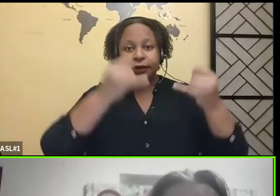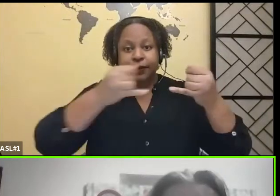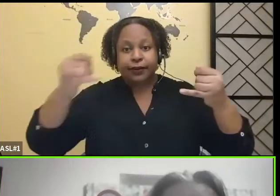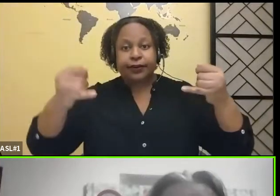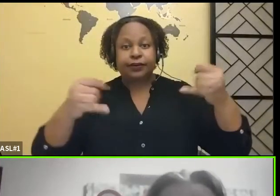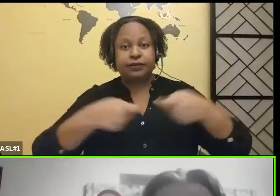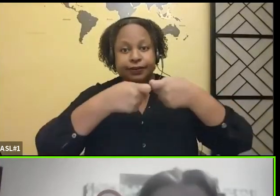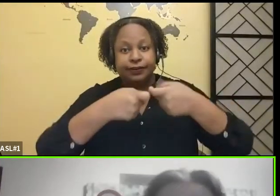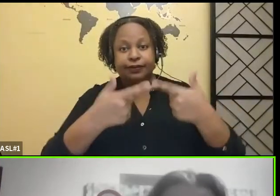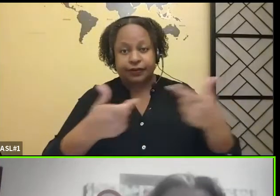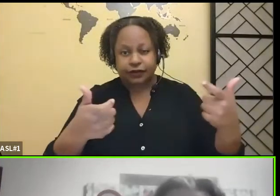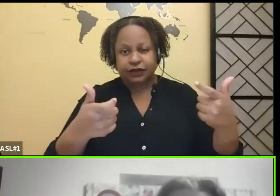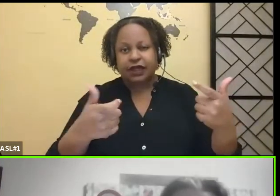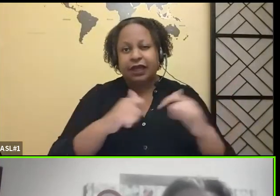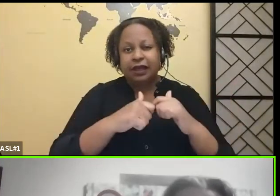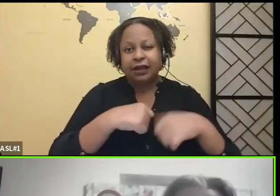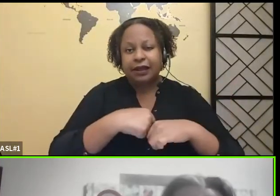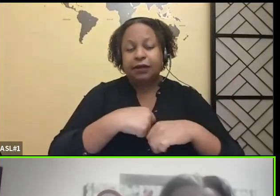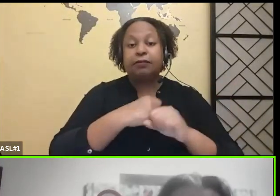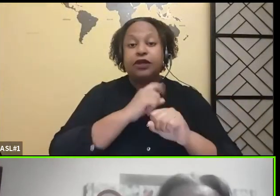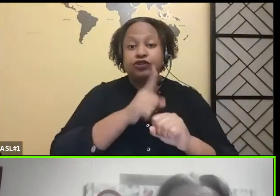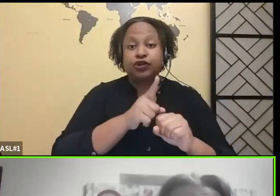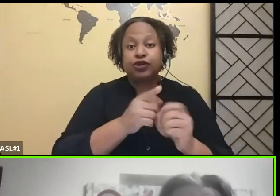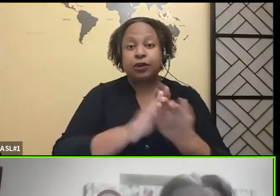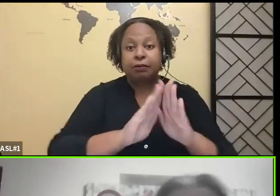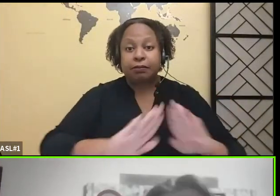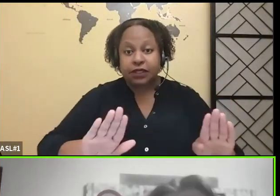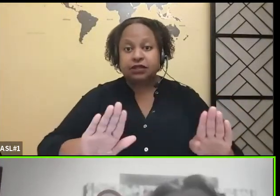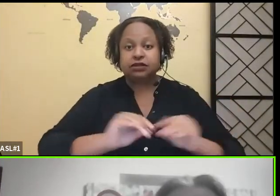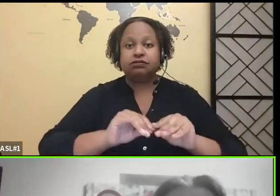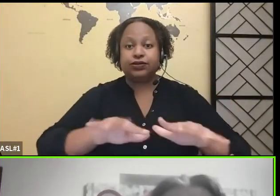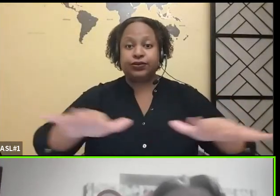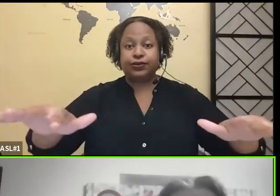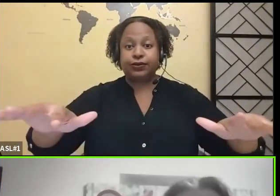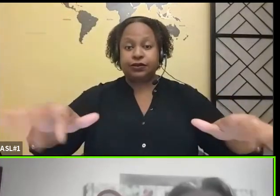that works and makes peace, you know, makes peace.